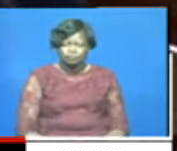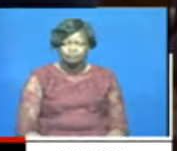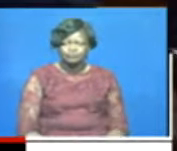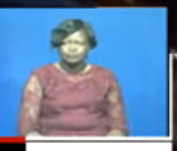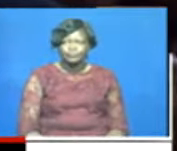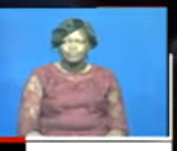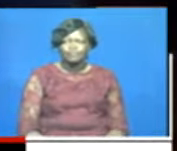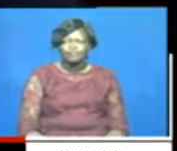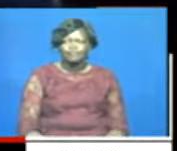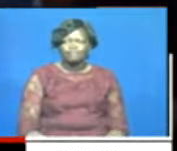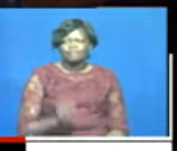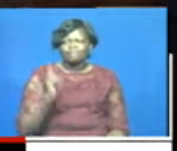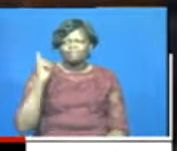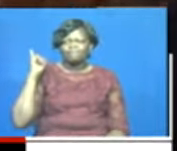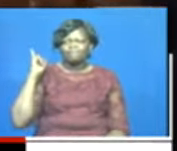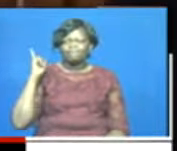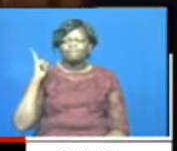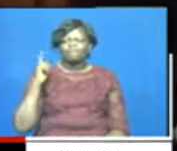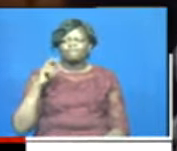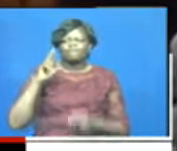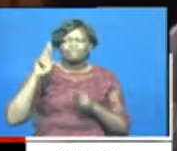another victim of defilement.